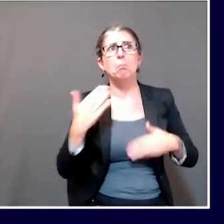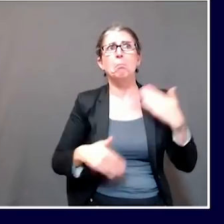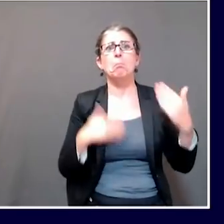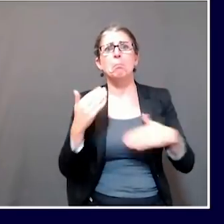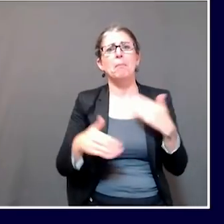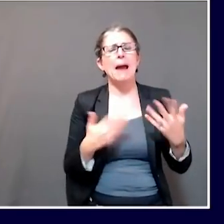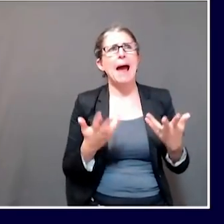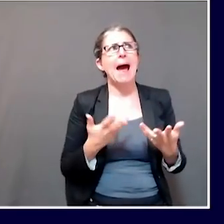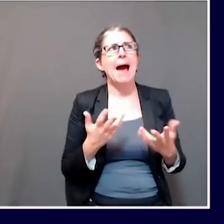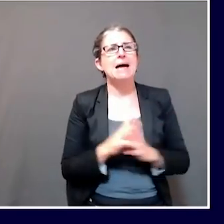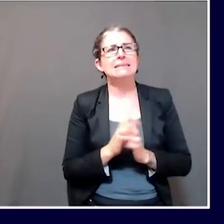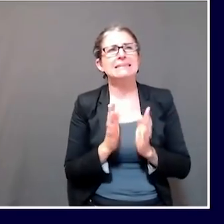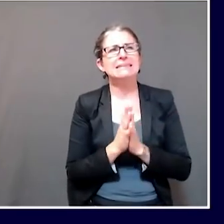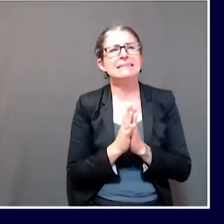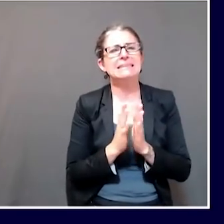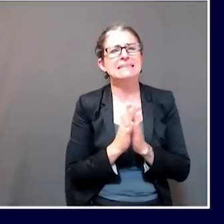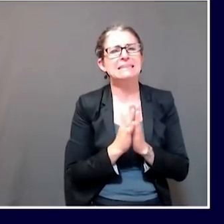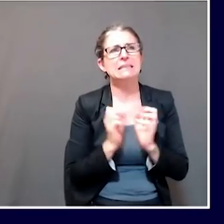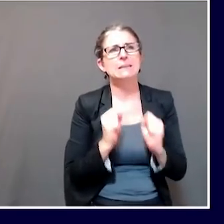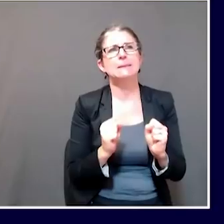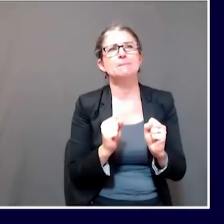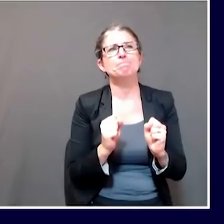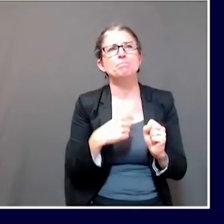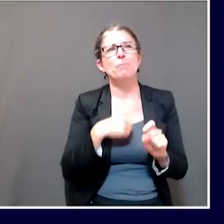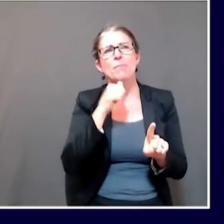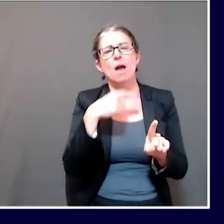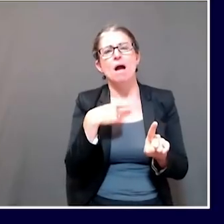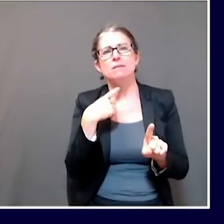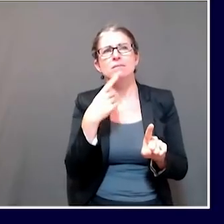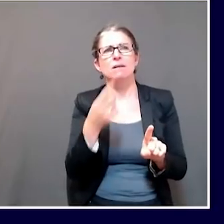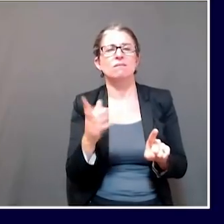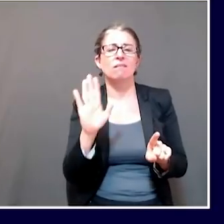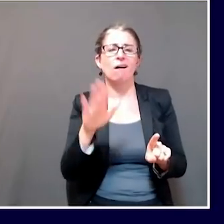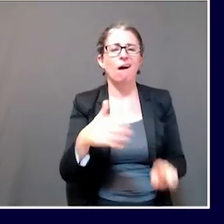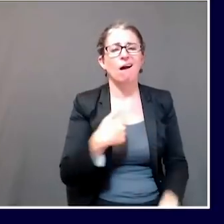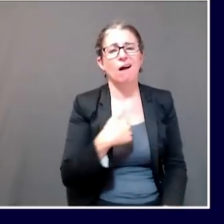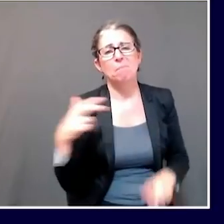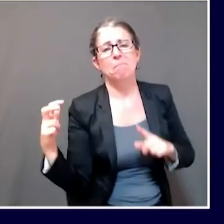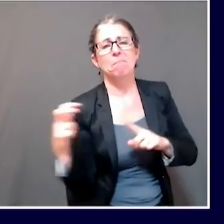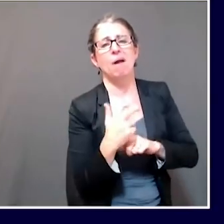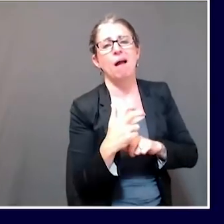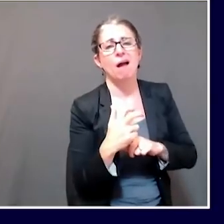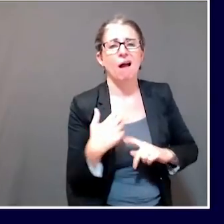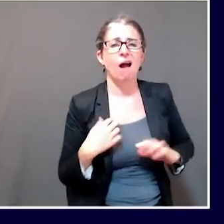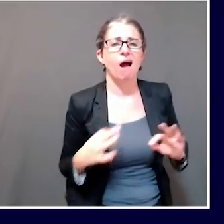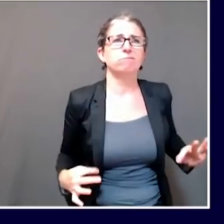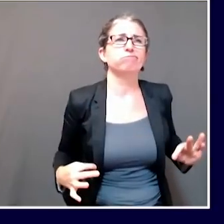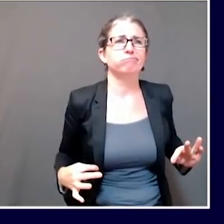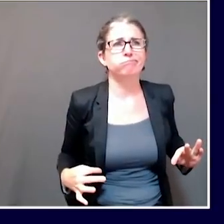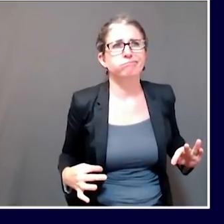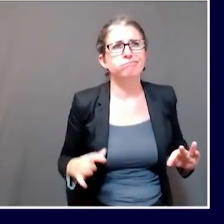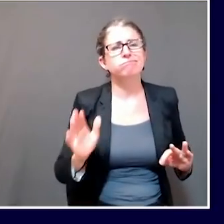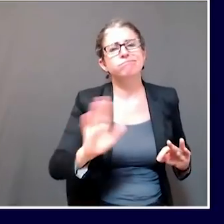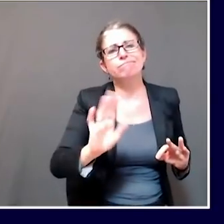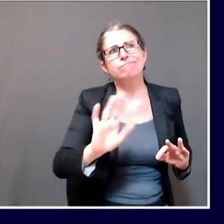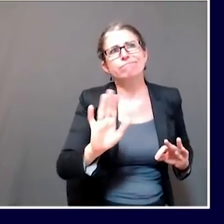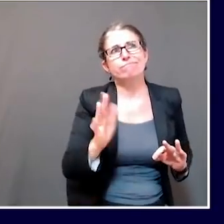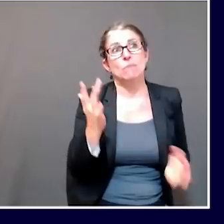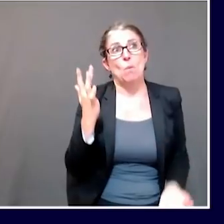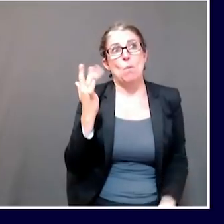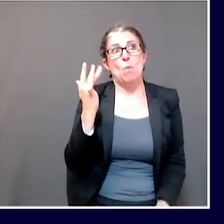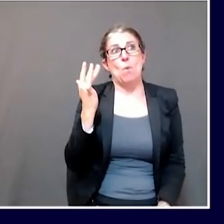I'm not gonna sit here and tell you I've got great answers or ideas. I'm not sure why there has been that plateau. Some of it is that